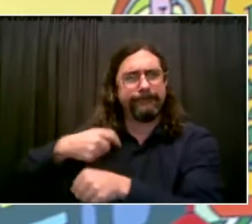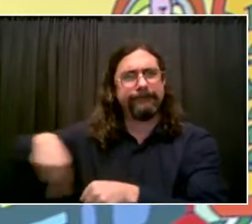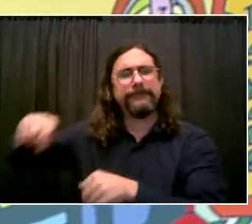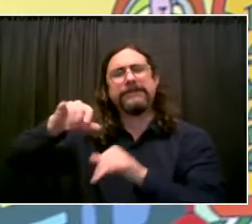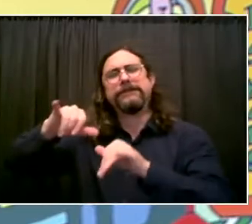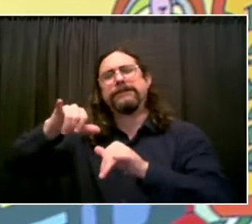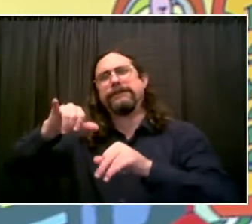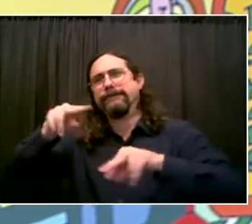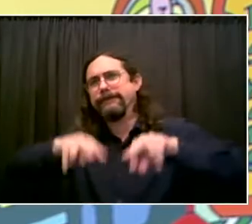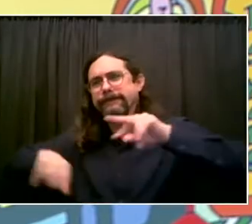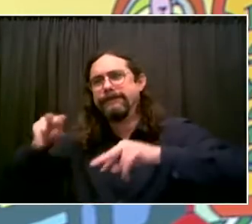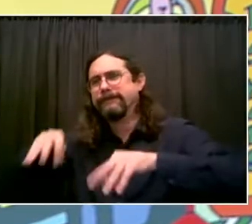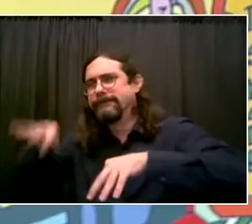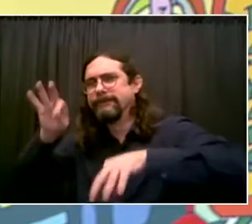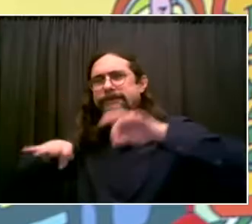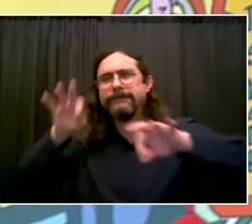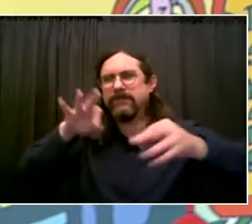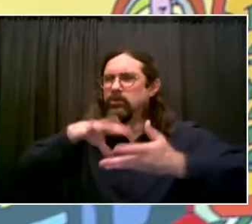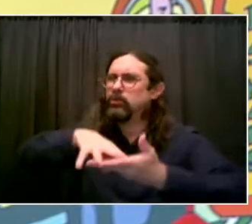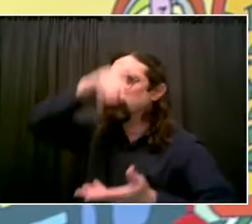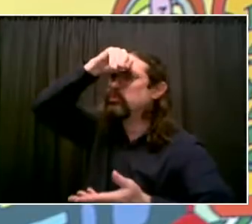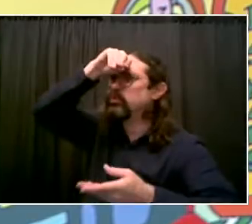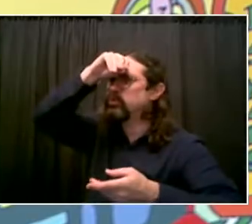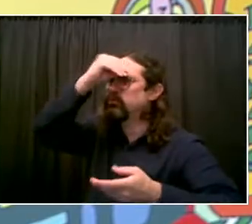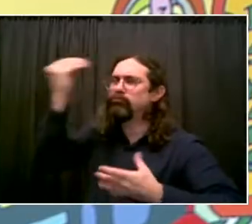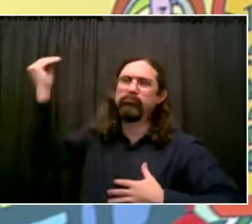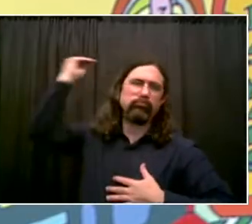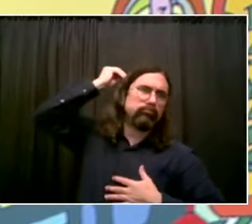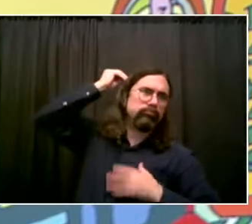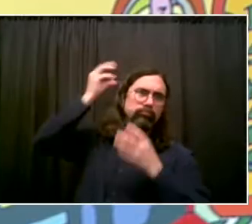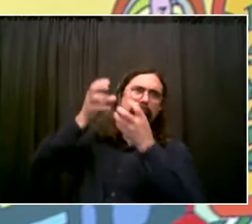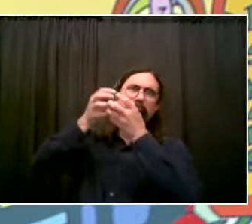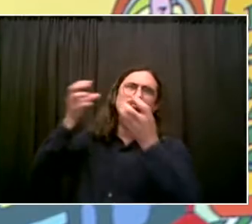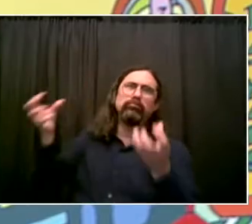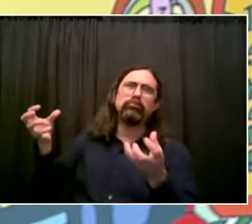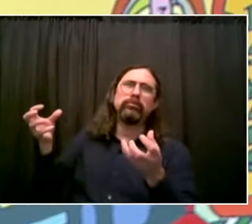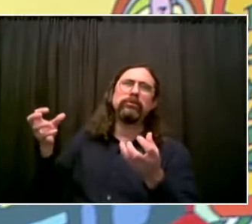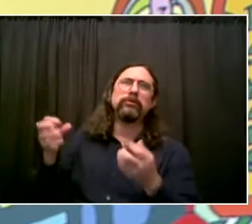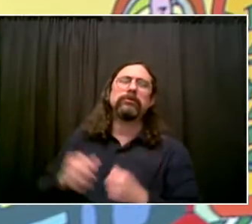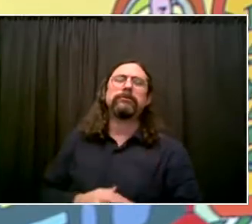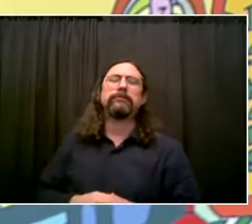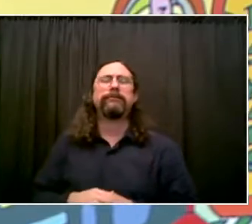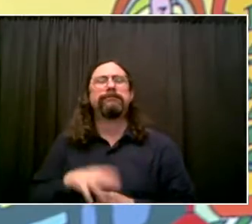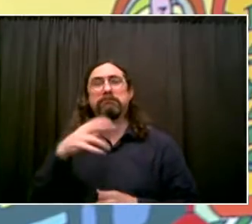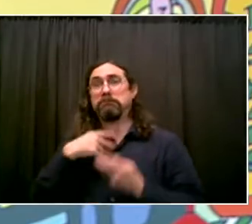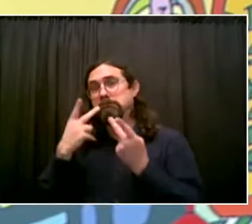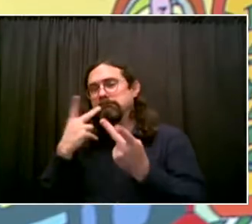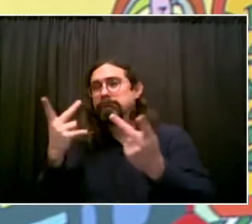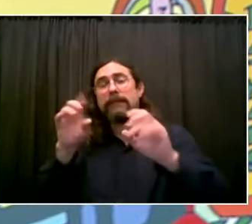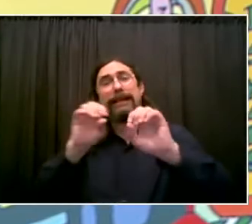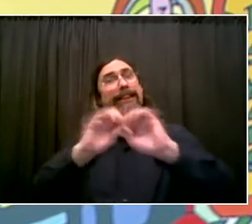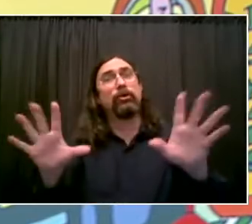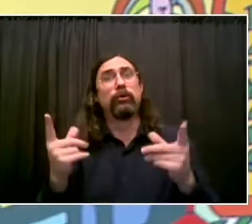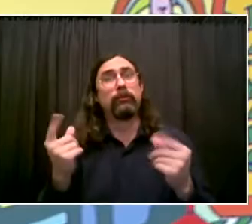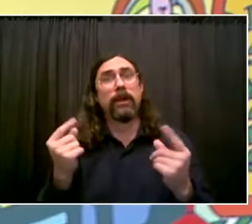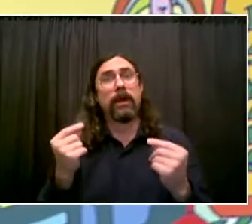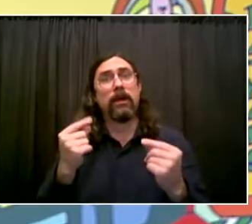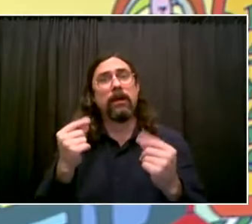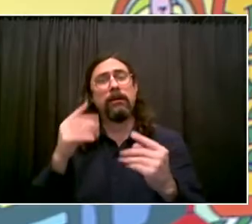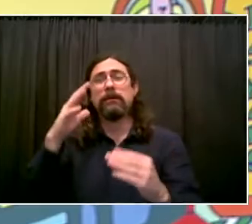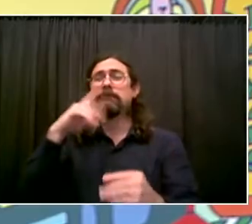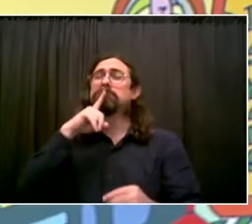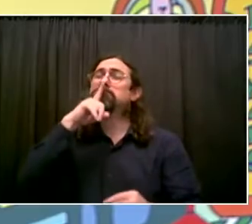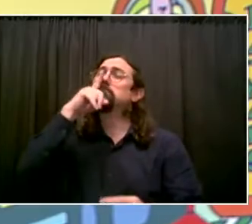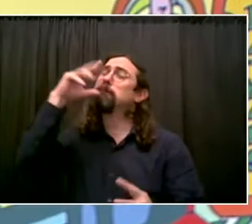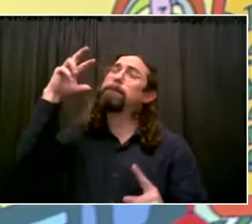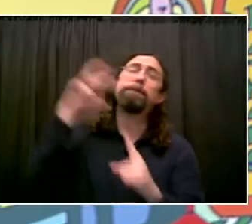going to have every child back in school in September, but we're going to use digital learning to individualize instruction so that kids on their own time